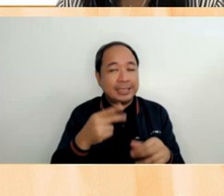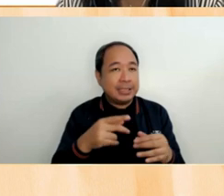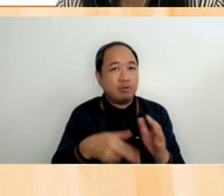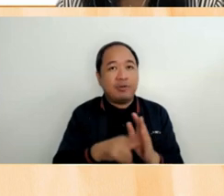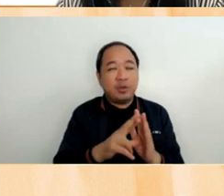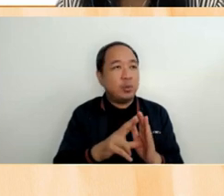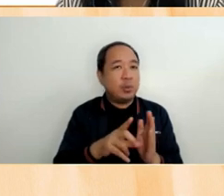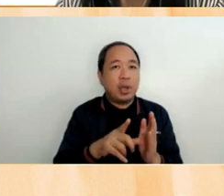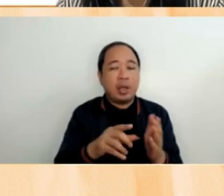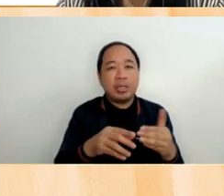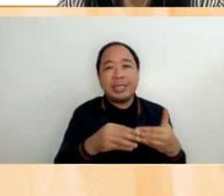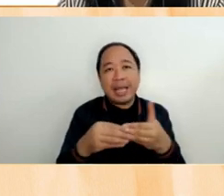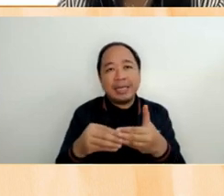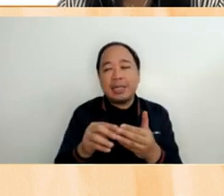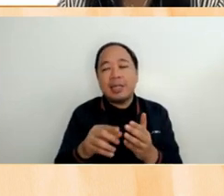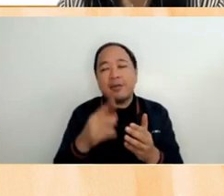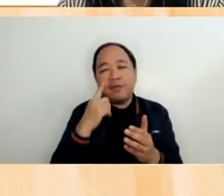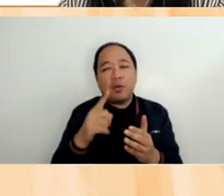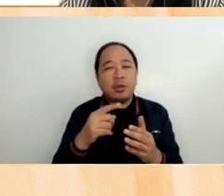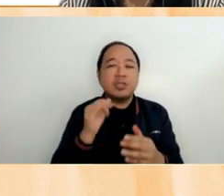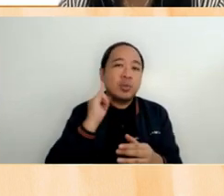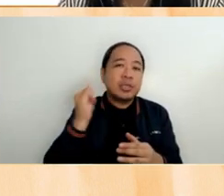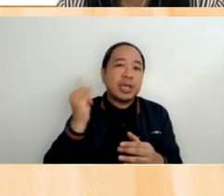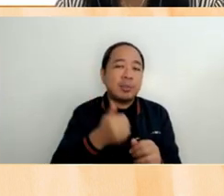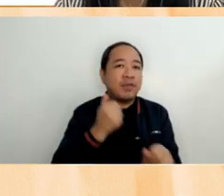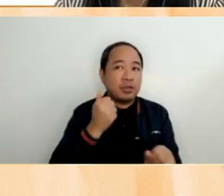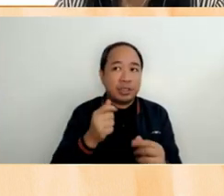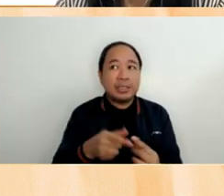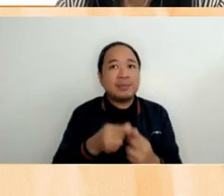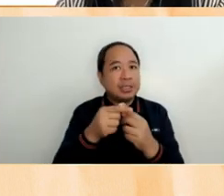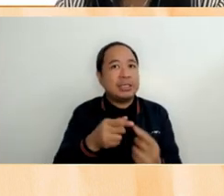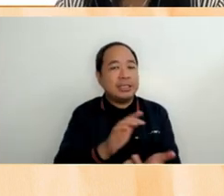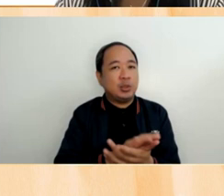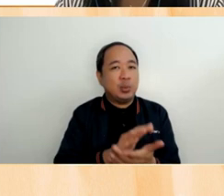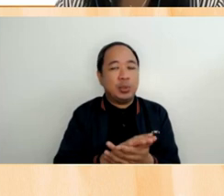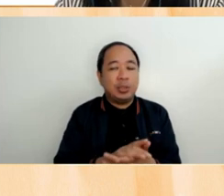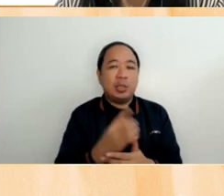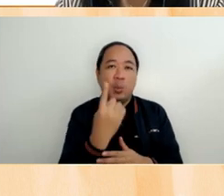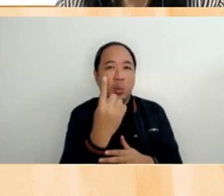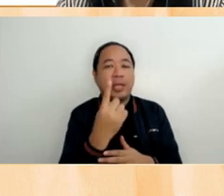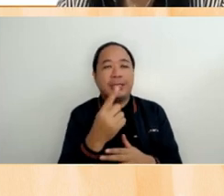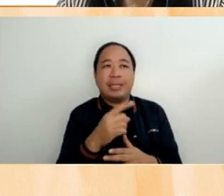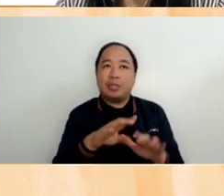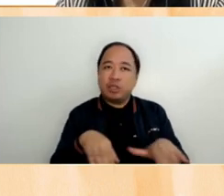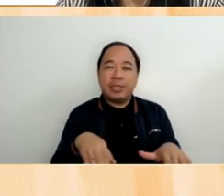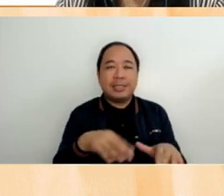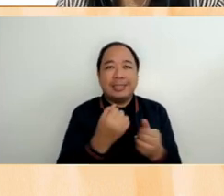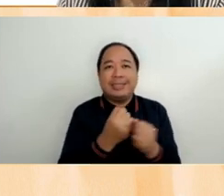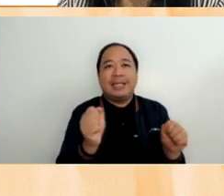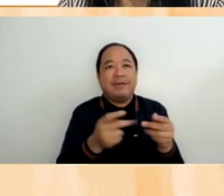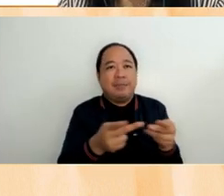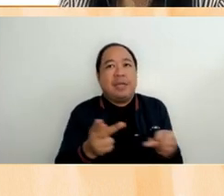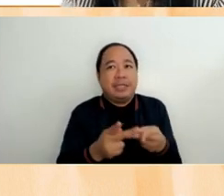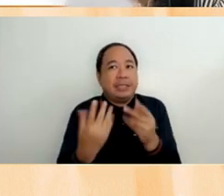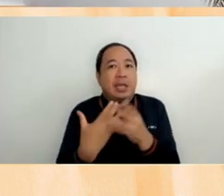suicide prevention that works best in each setting, especially the school, which is one of the child's safety net outside